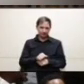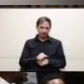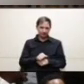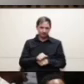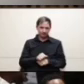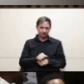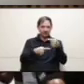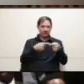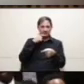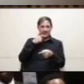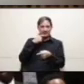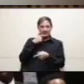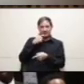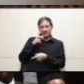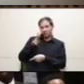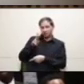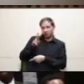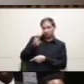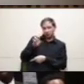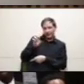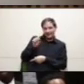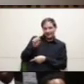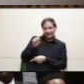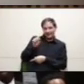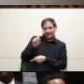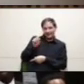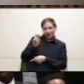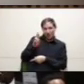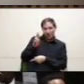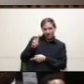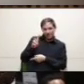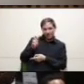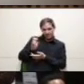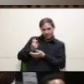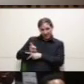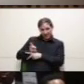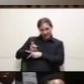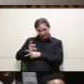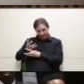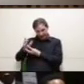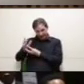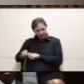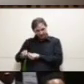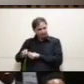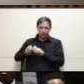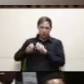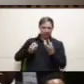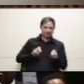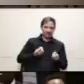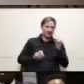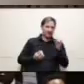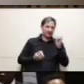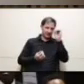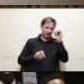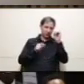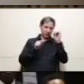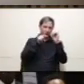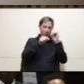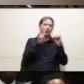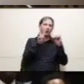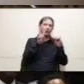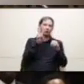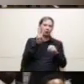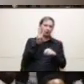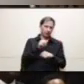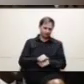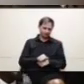municipality on month expenditure, whilst the ratio is at 0.42. Honorable